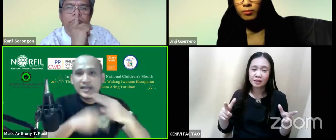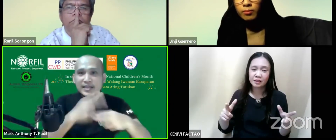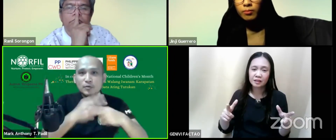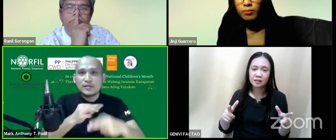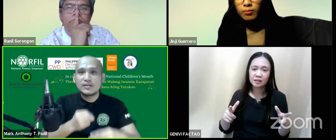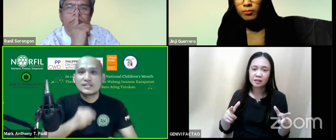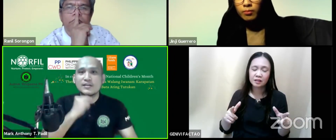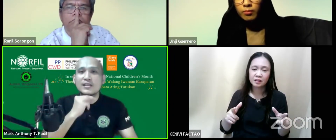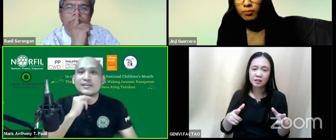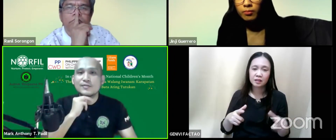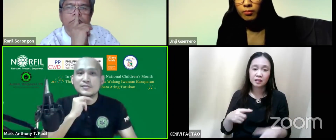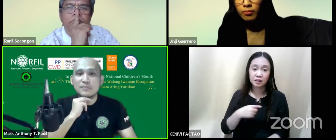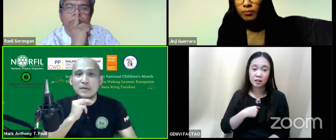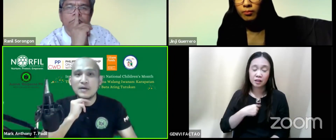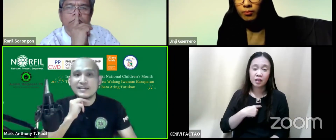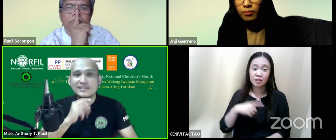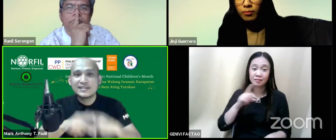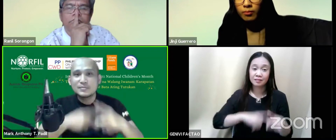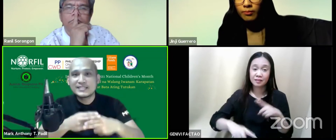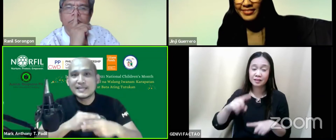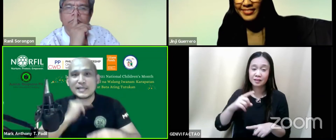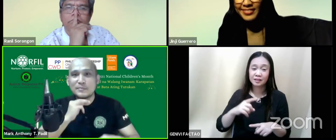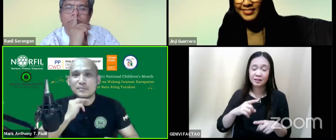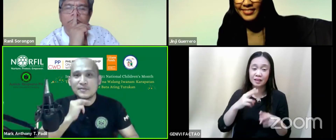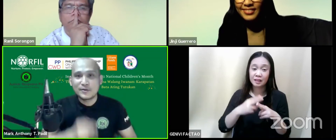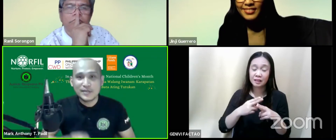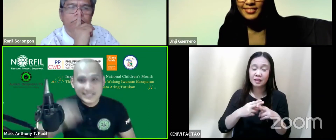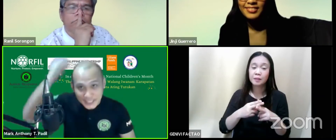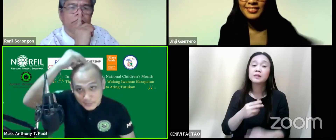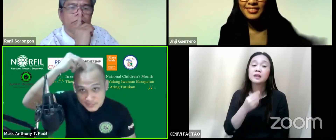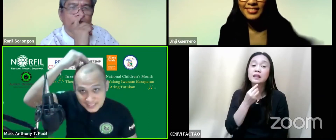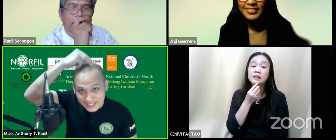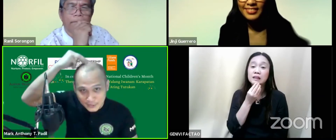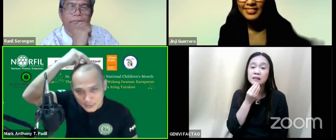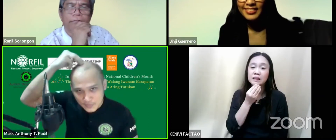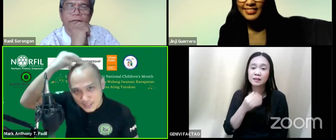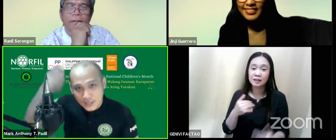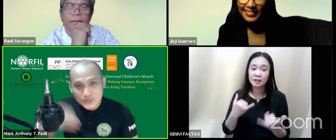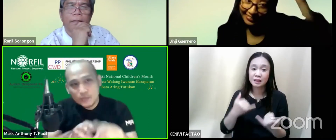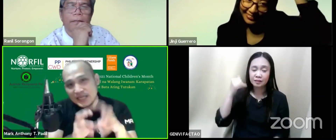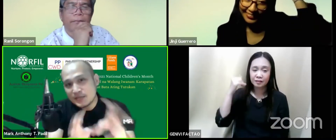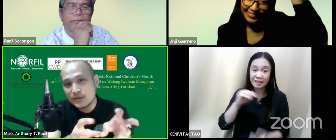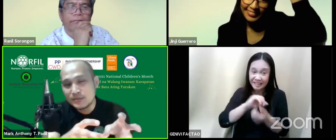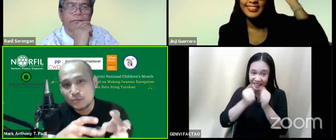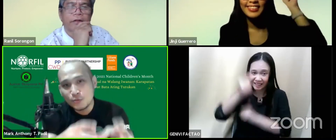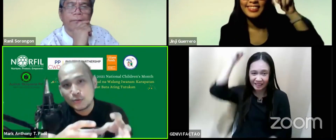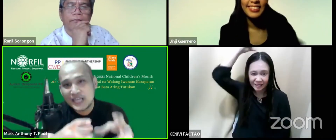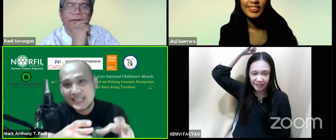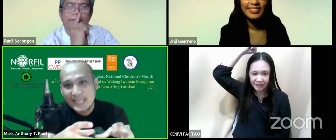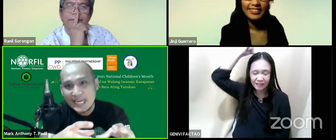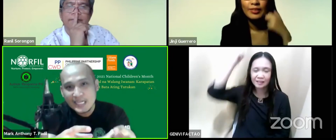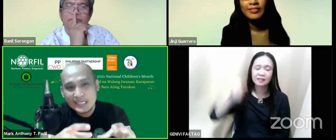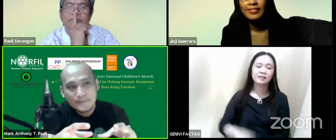ang sign name ko pa noon is yung sa baba That's my sign name. Pero ngayon ang sign name ko is ganito, no? So pag nagtuturo